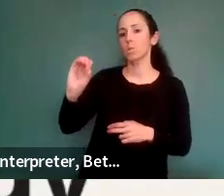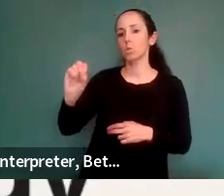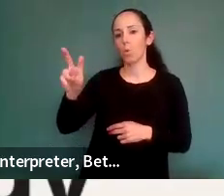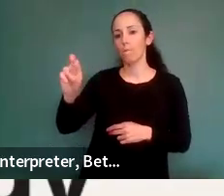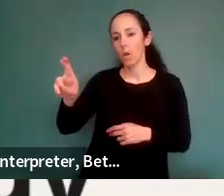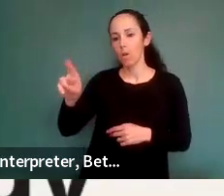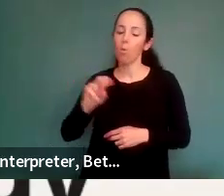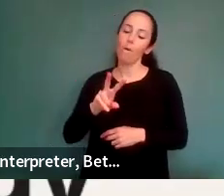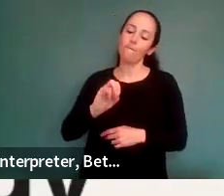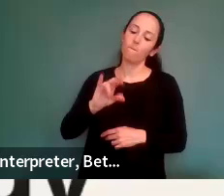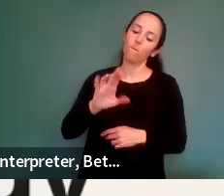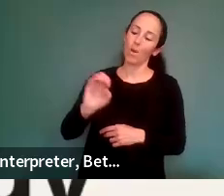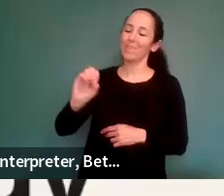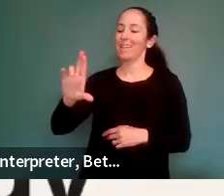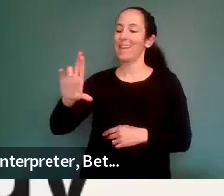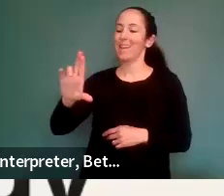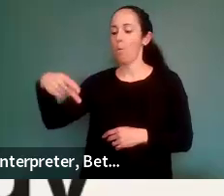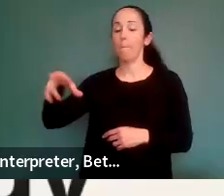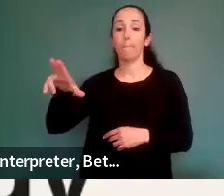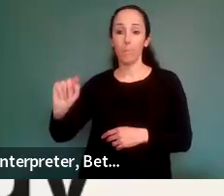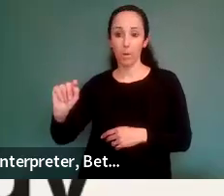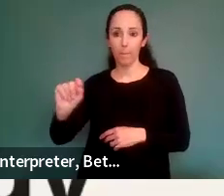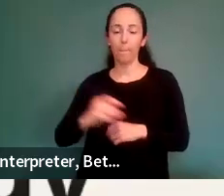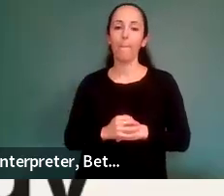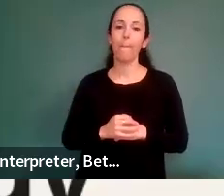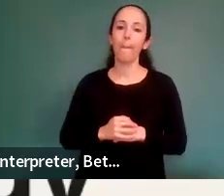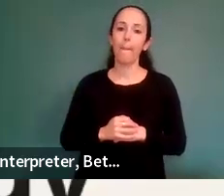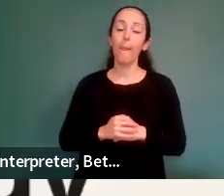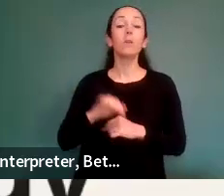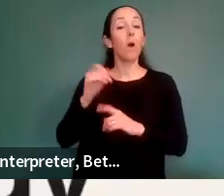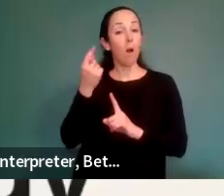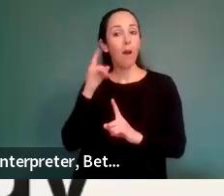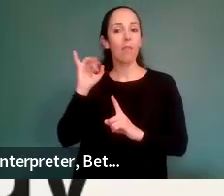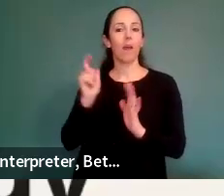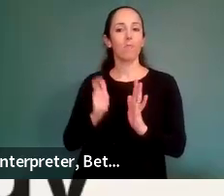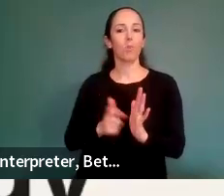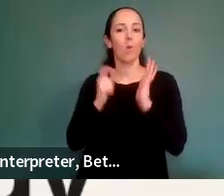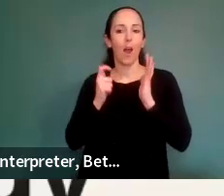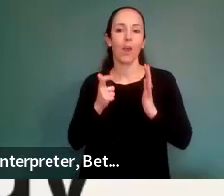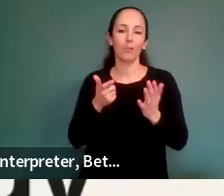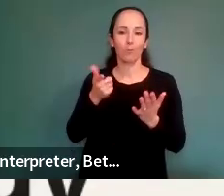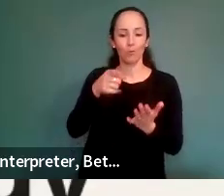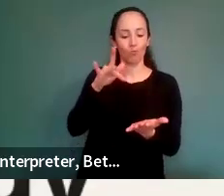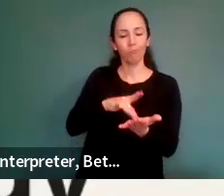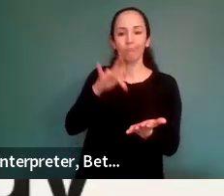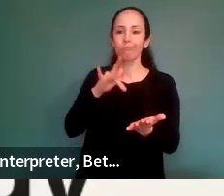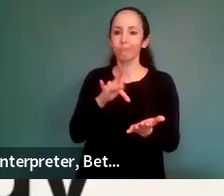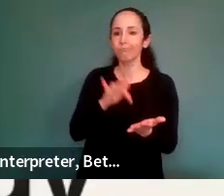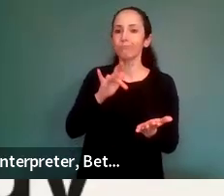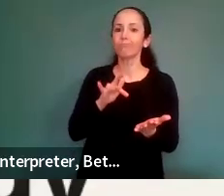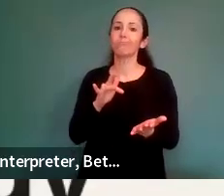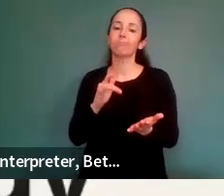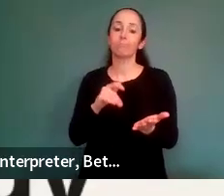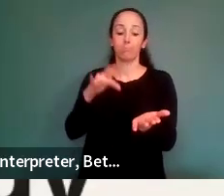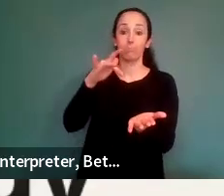requires gesture-based interaction. So you're tapping on the screen, single finger